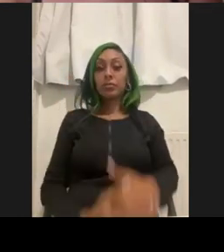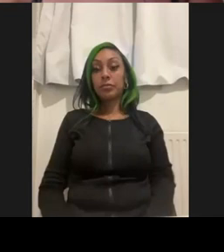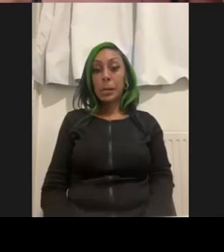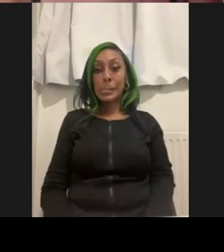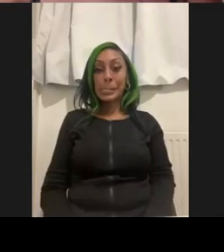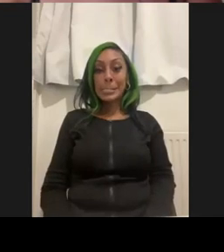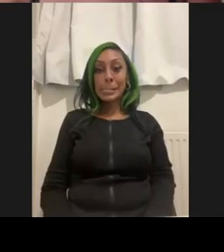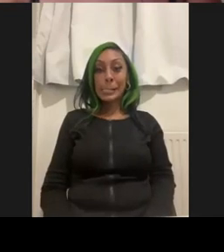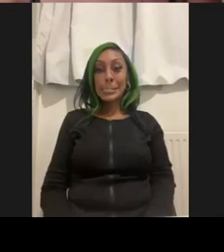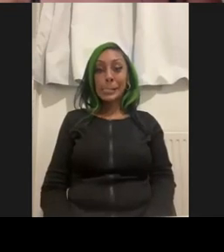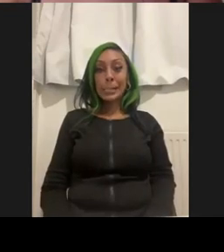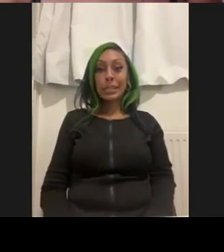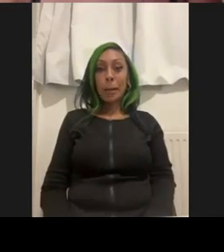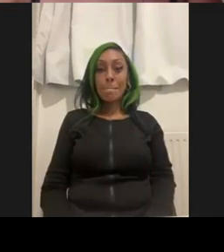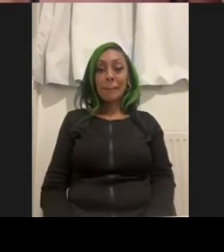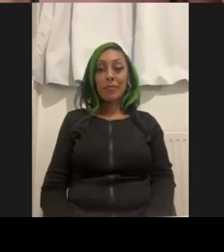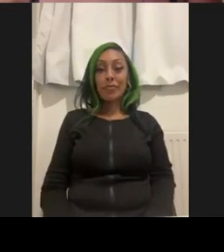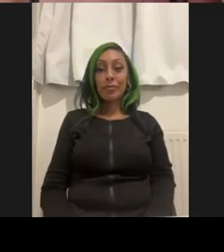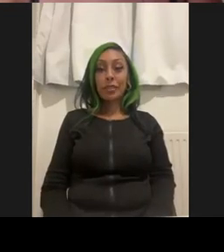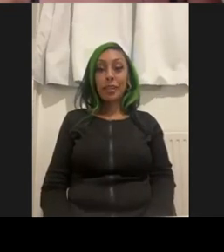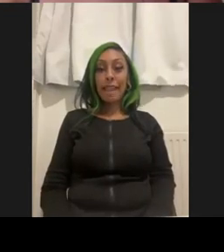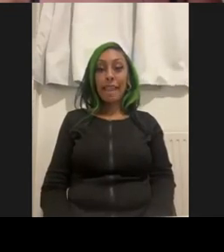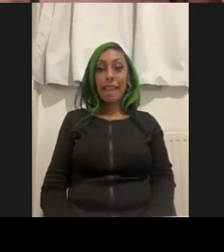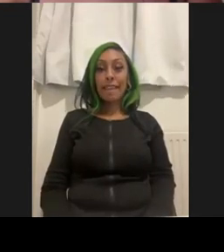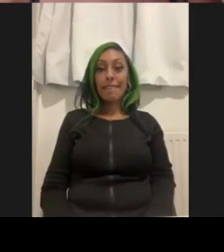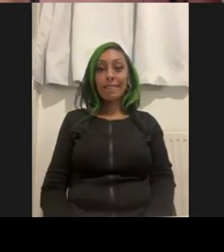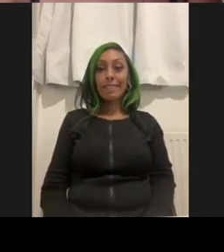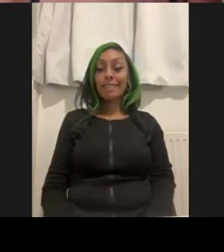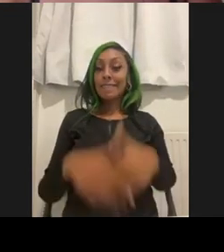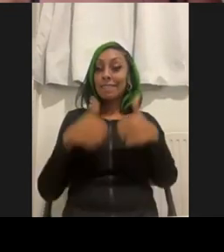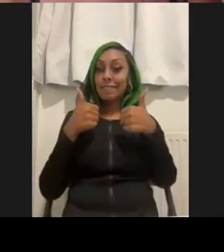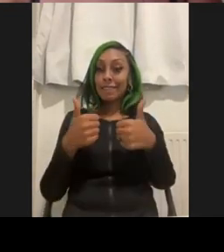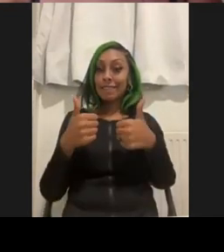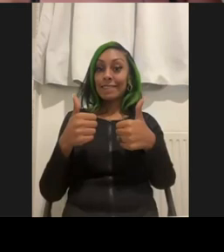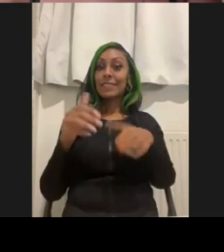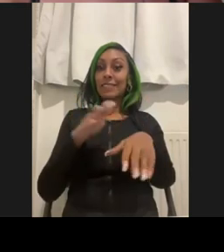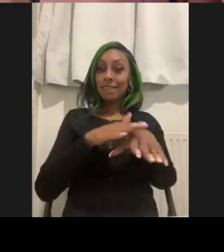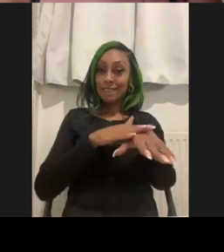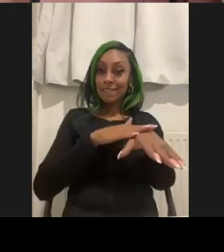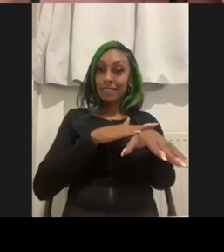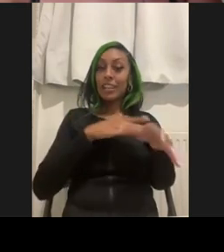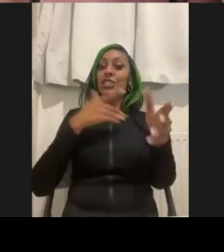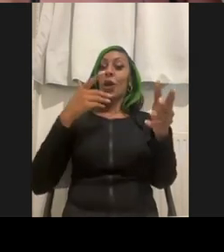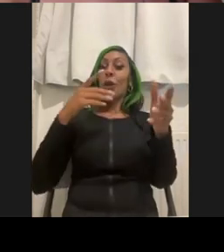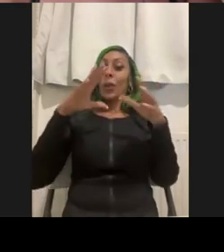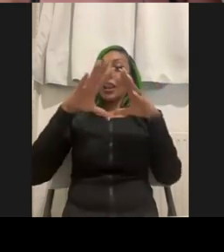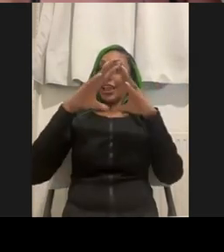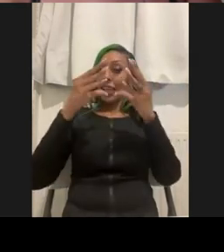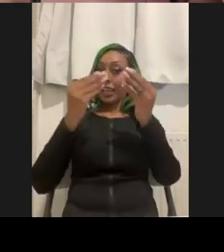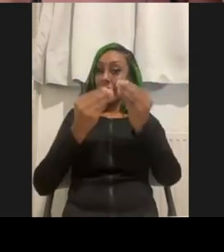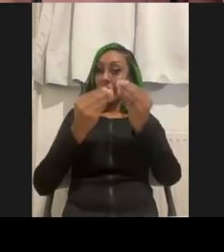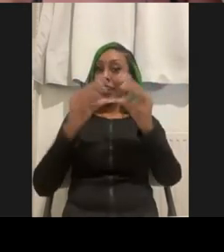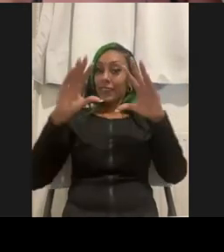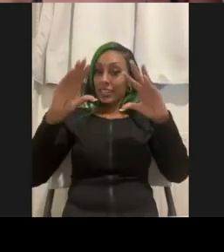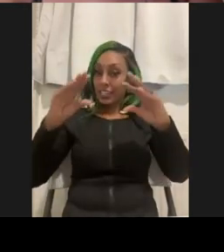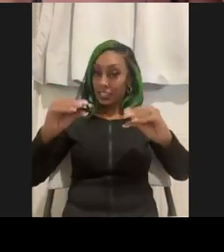I might, if it's okay with all of you and our speakers, slowly wrap up here to allow all